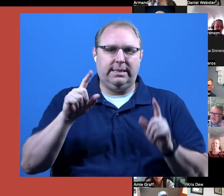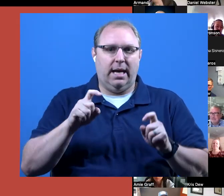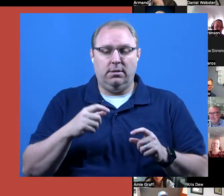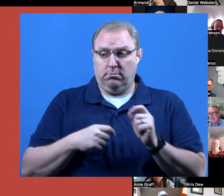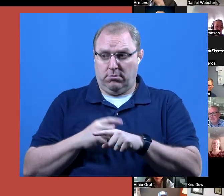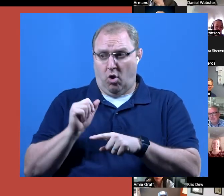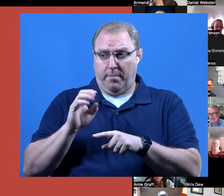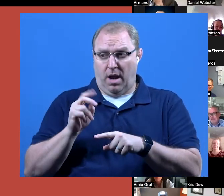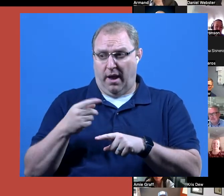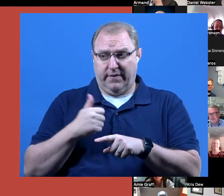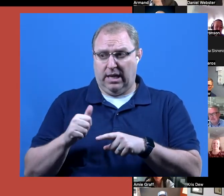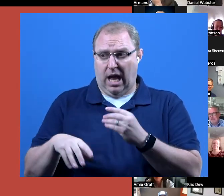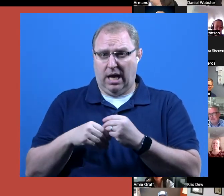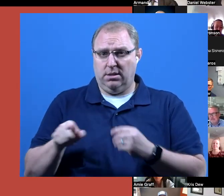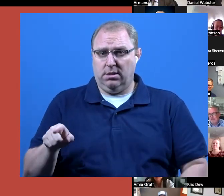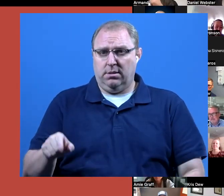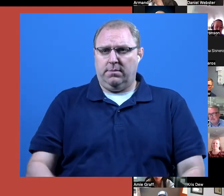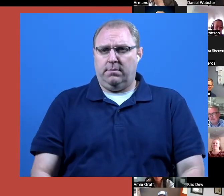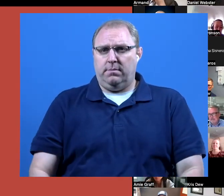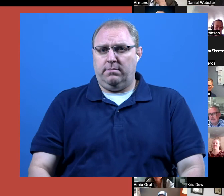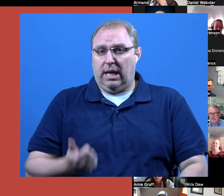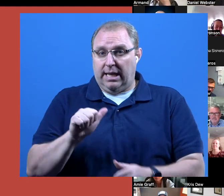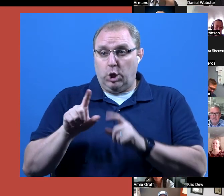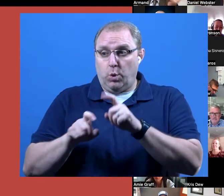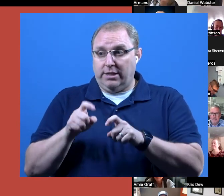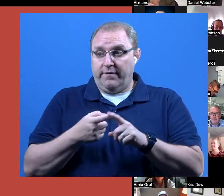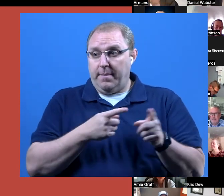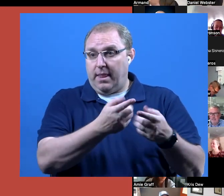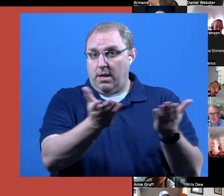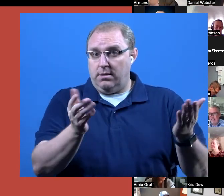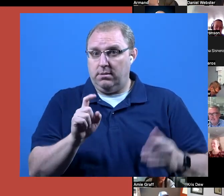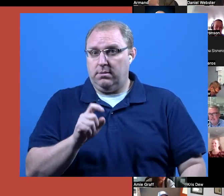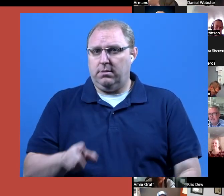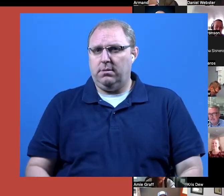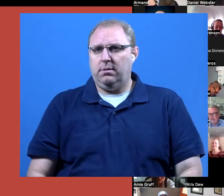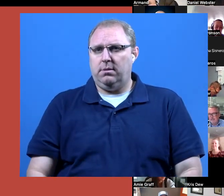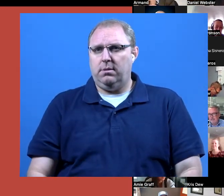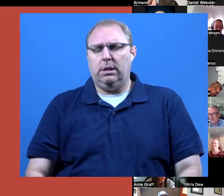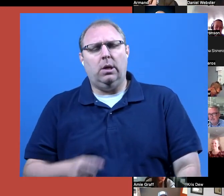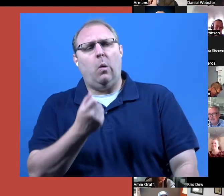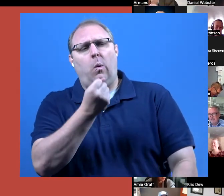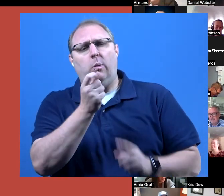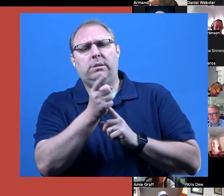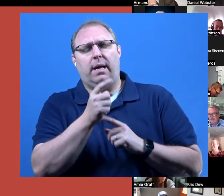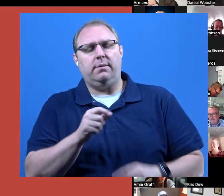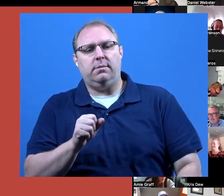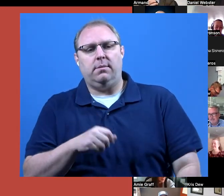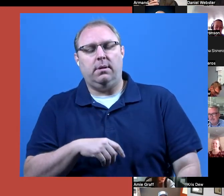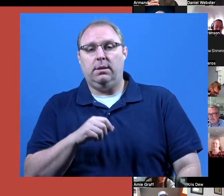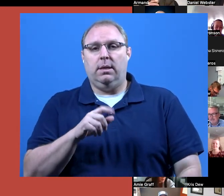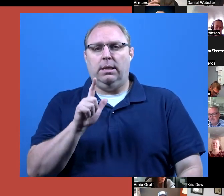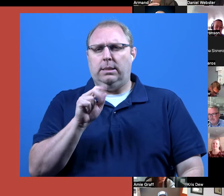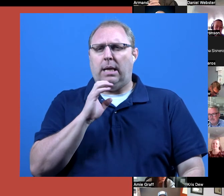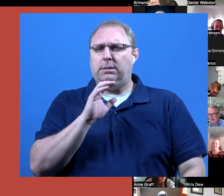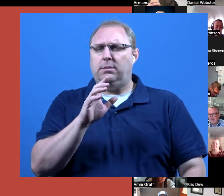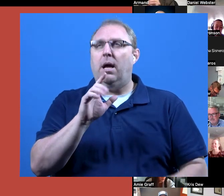You can keep this forever. It's the passing the baton. That's so, now you talk